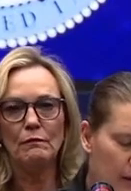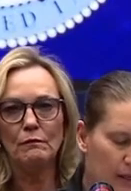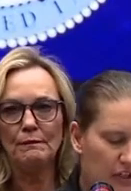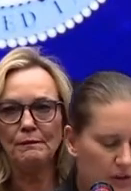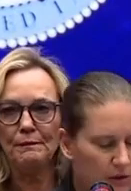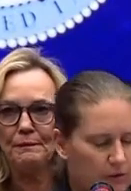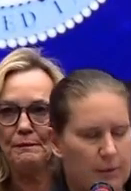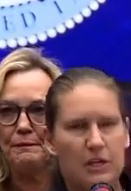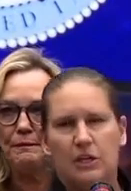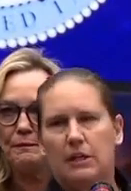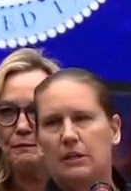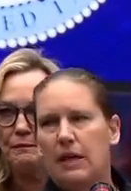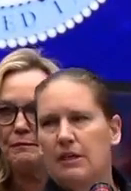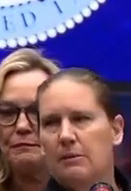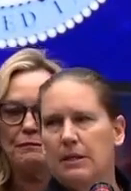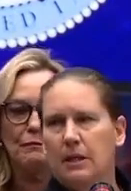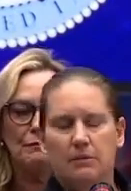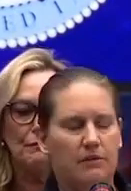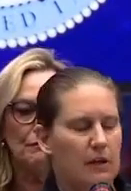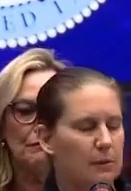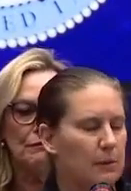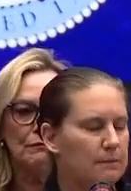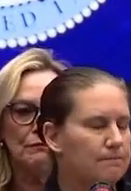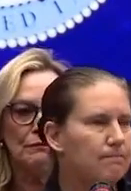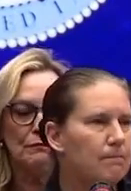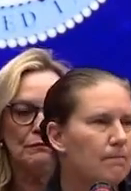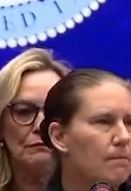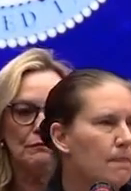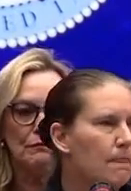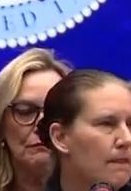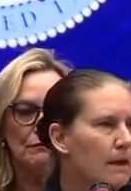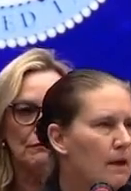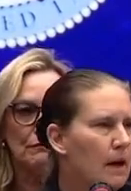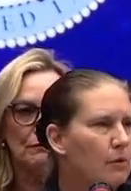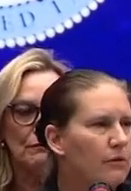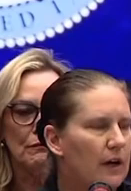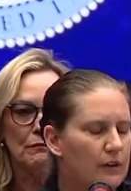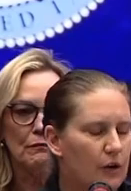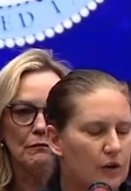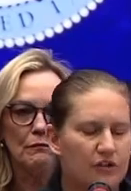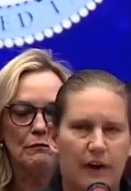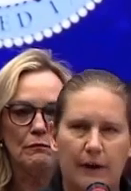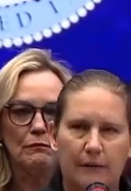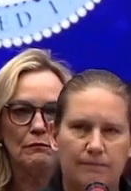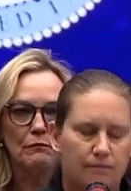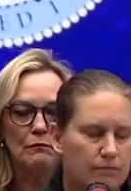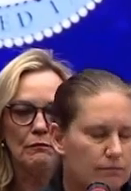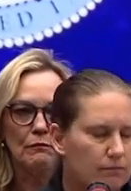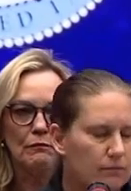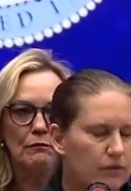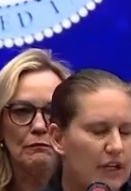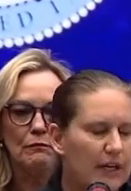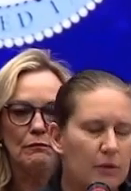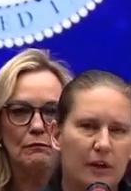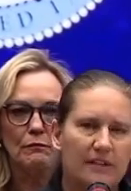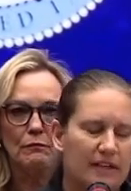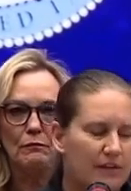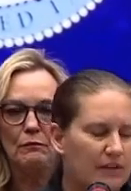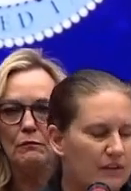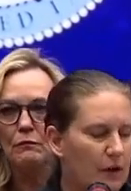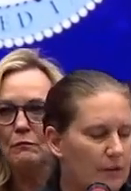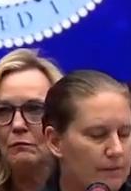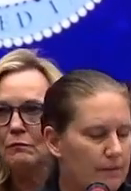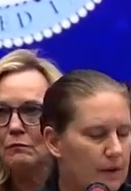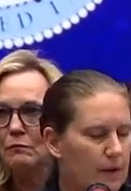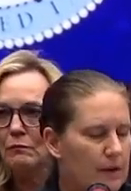provide additional information as it becomes available. I'll move on to the Hearst fire. January